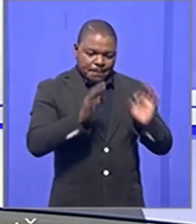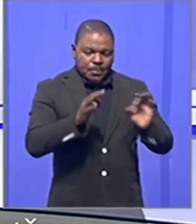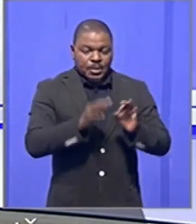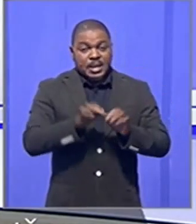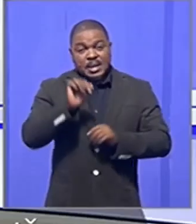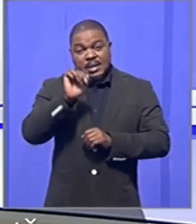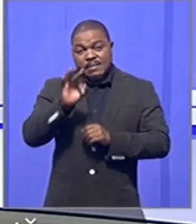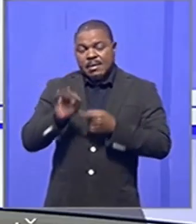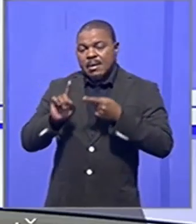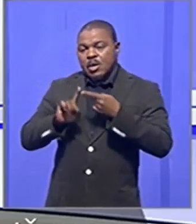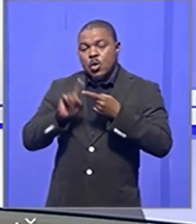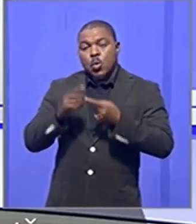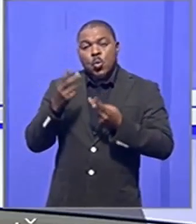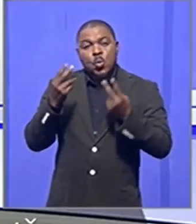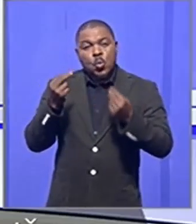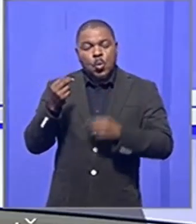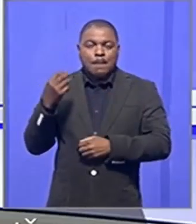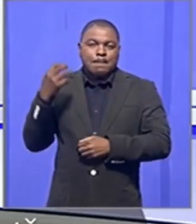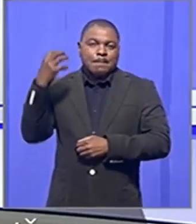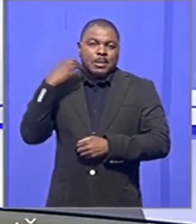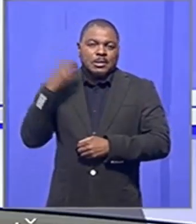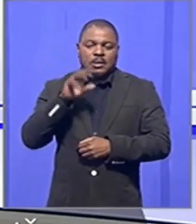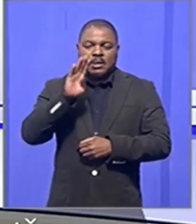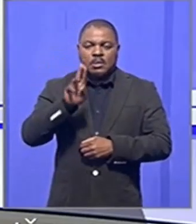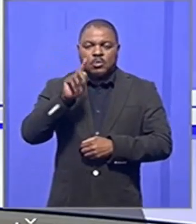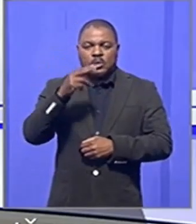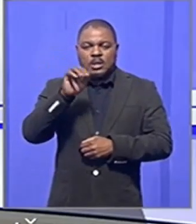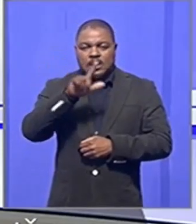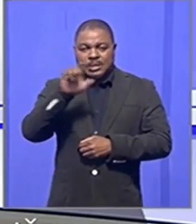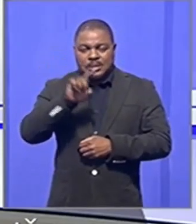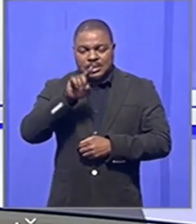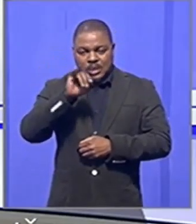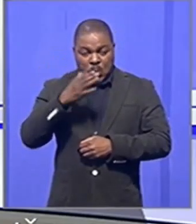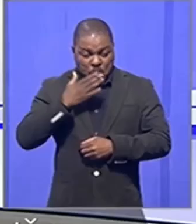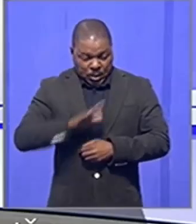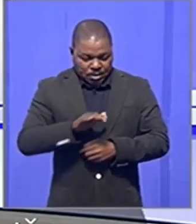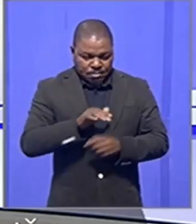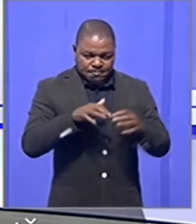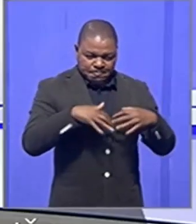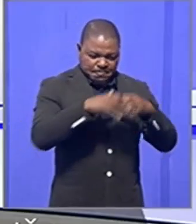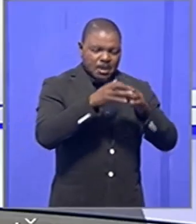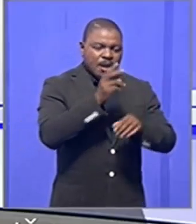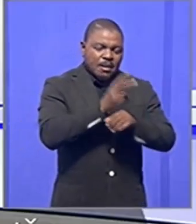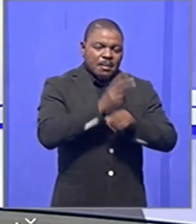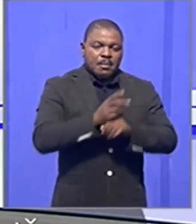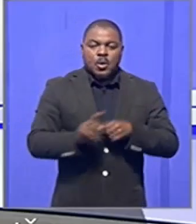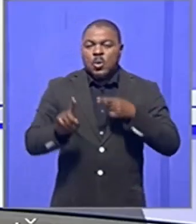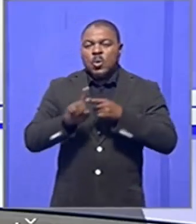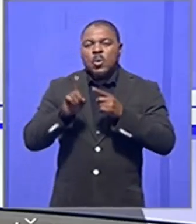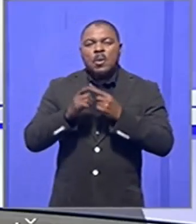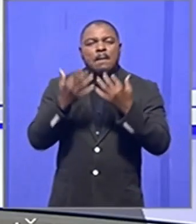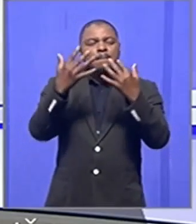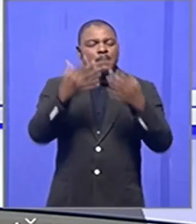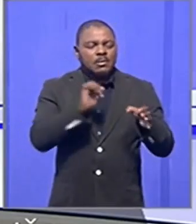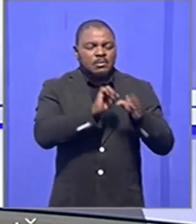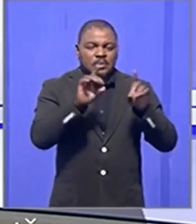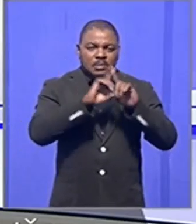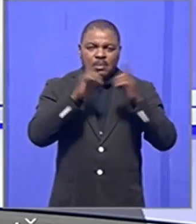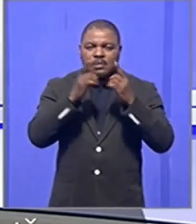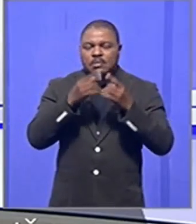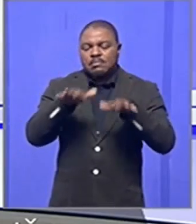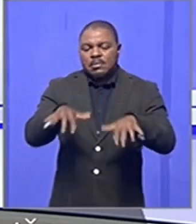tsela yeo tona ye mtsha Kgoši Nzamo Buthelezi a dumago ka gona. Buthelezi o adile ditekanyetšo tša kgoro ya gagwe